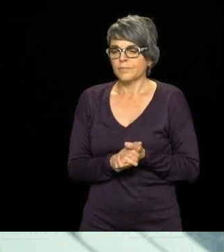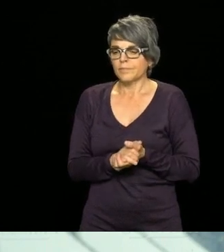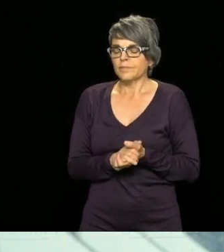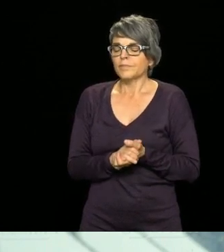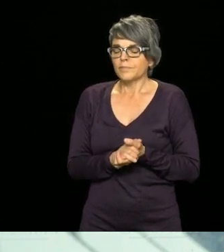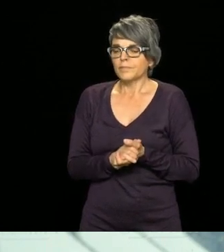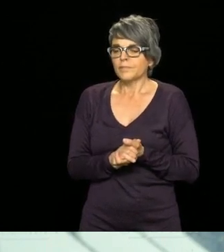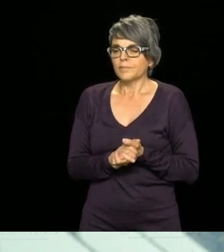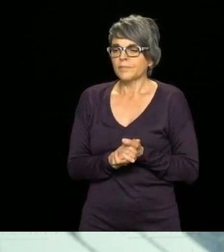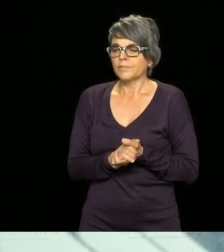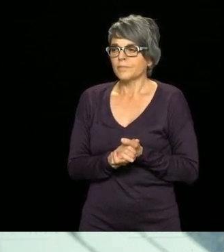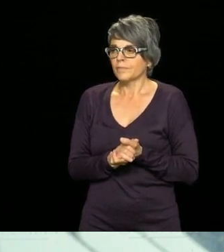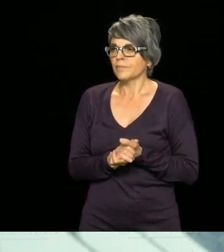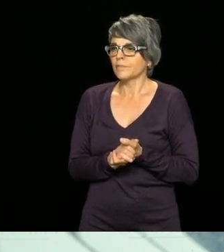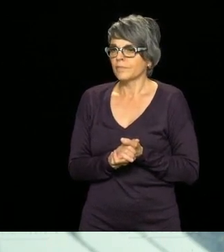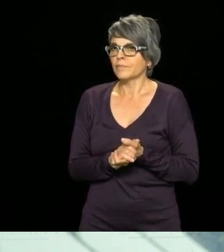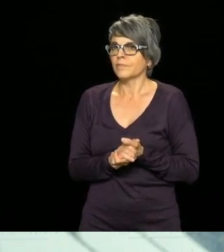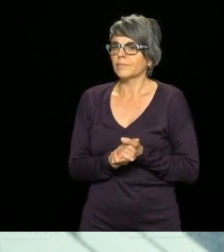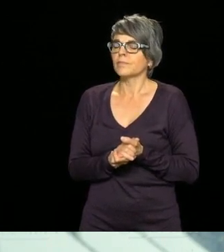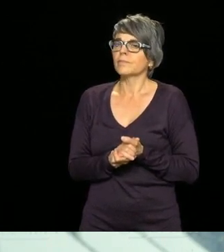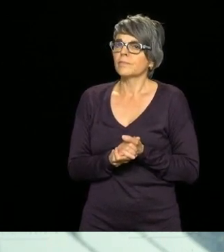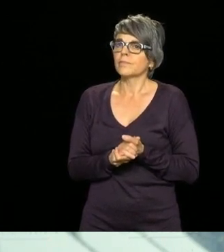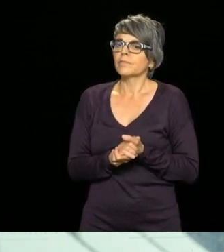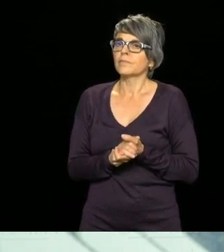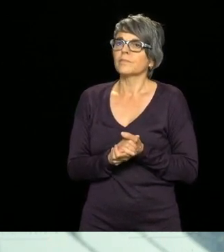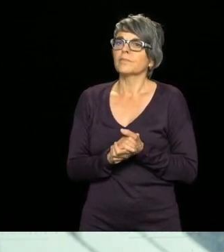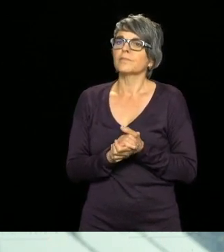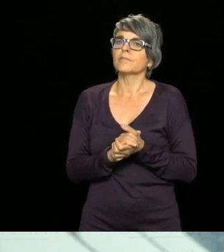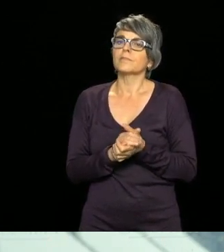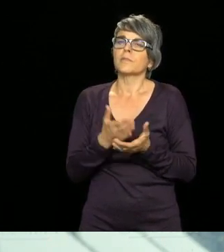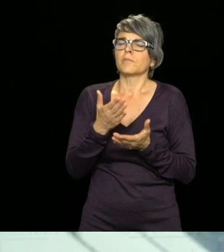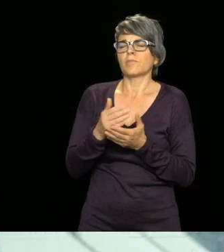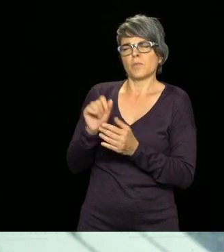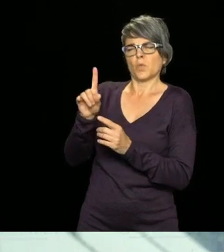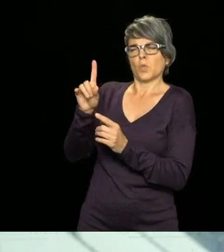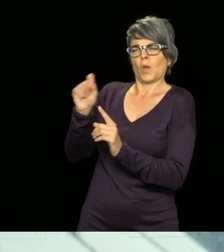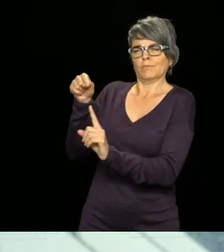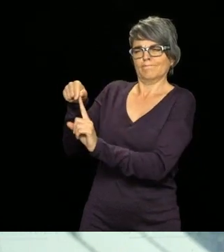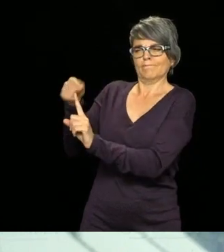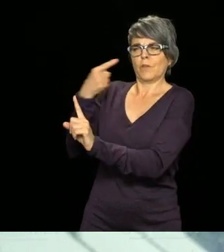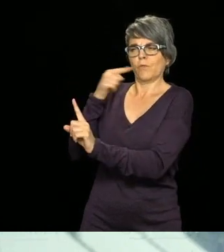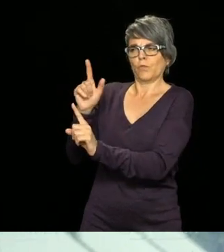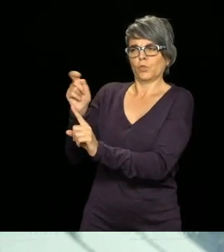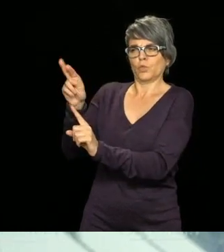1130. A couple of questions about people reaching out when they need assistance right now. So this may be more for Tracy.